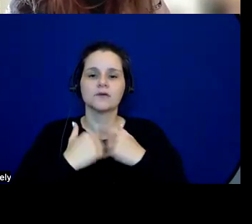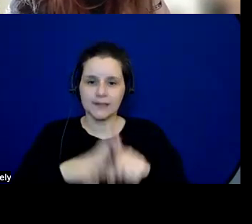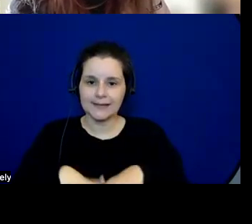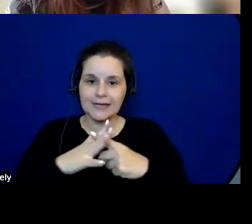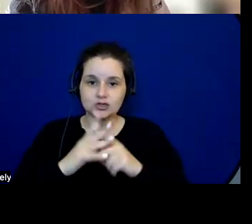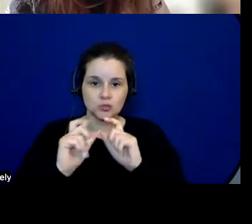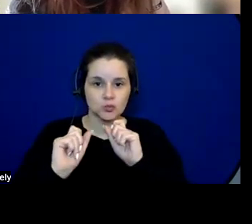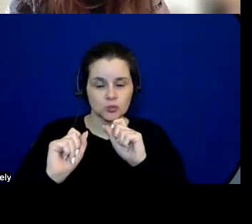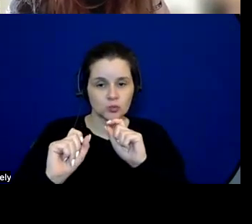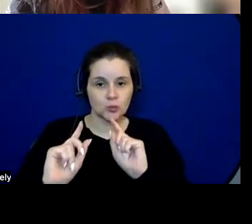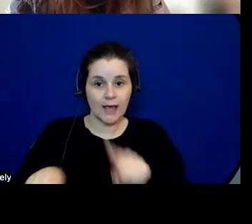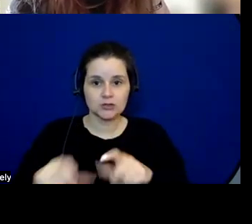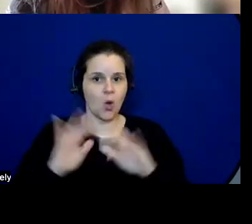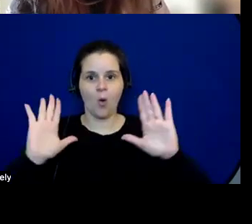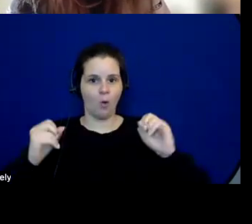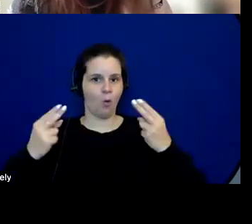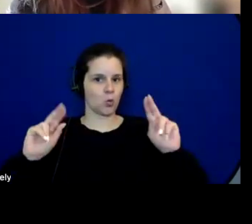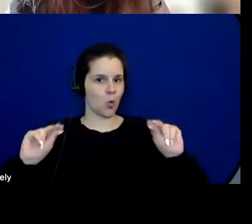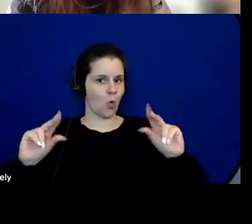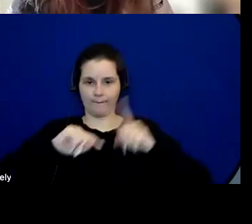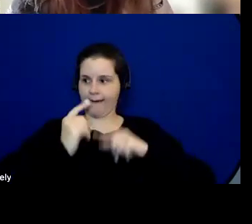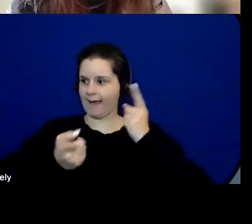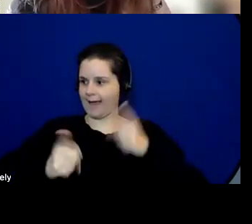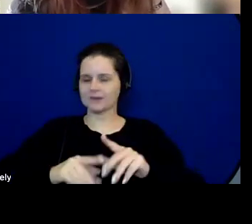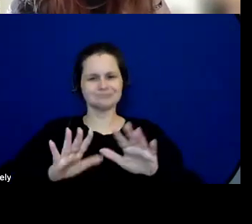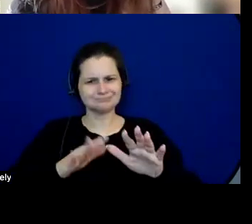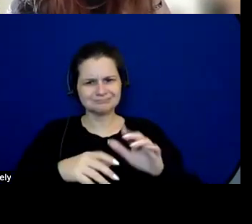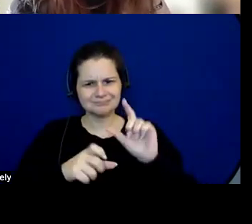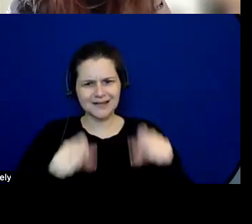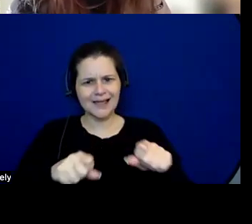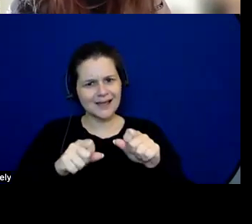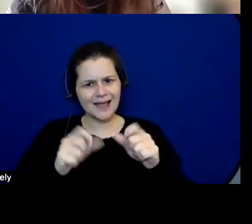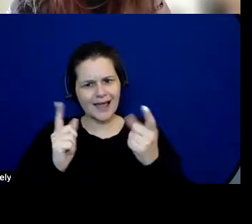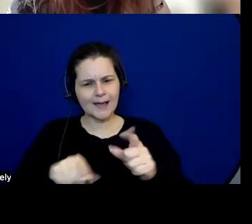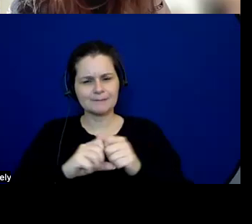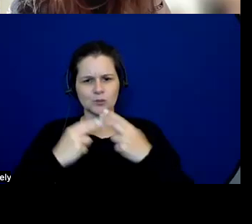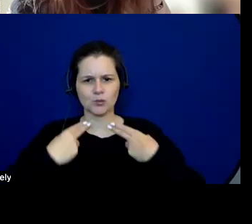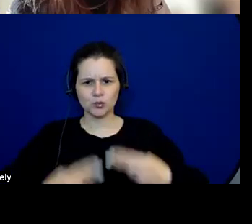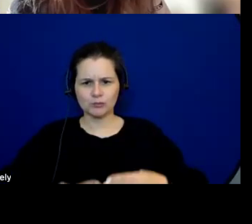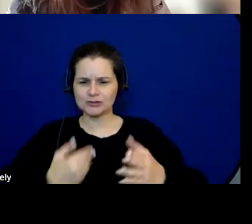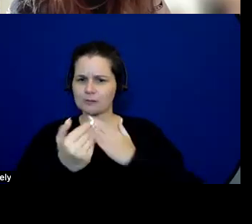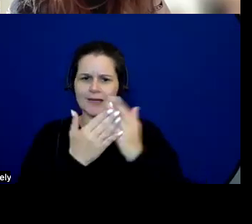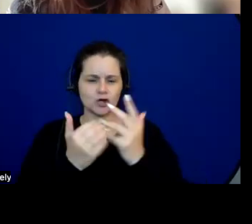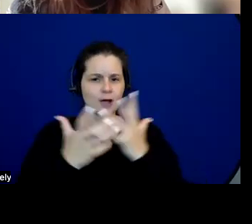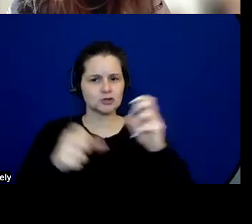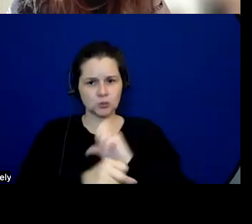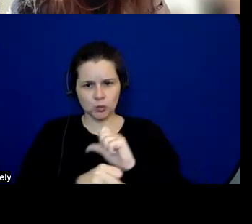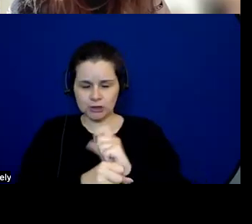reaction of, oh no, this can't happen. Like, it can happen, it does. We're humans, and no matter how much work we put into